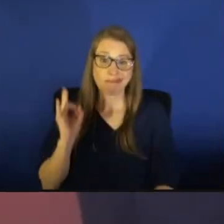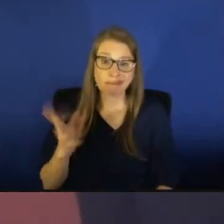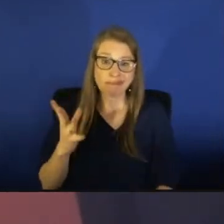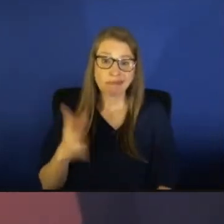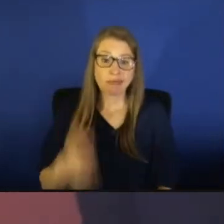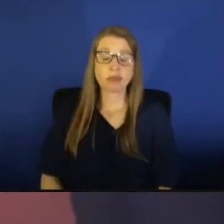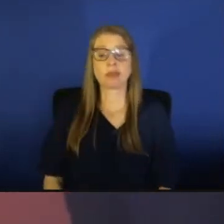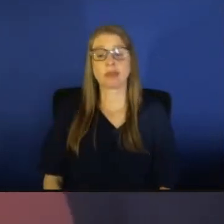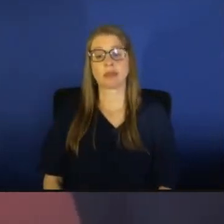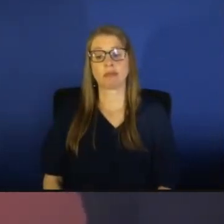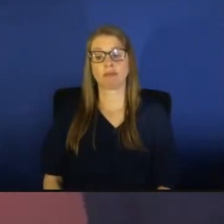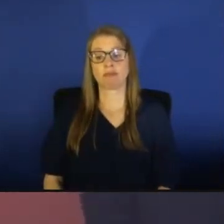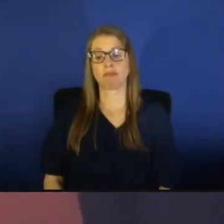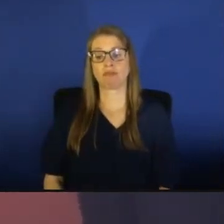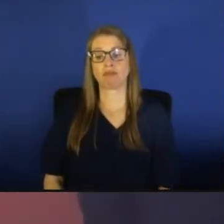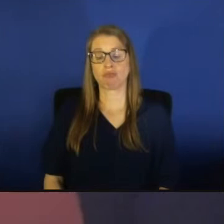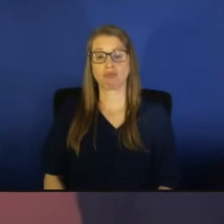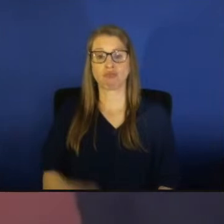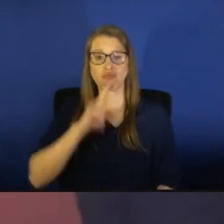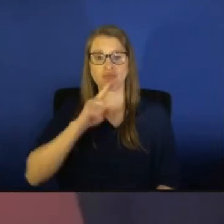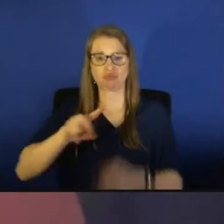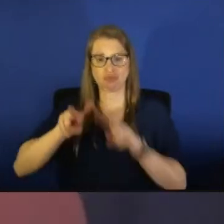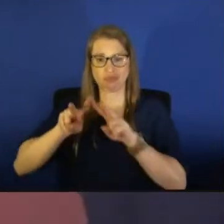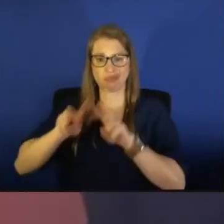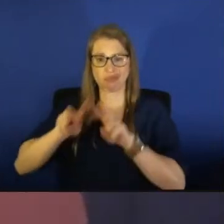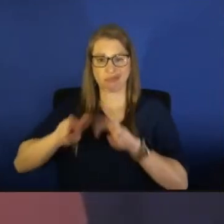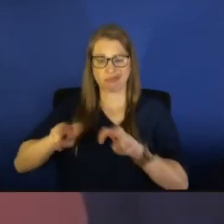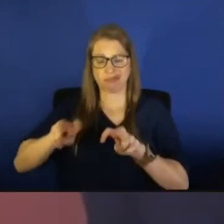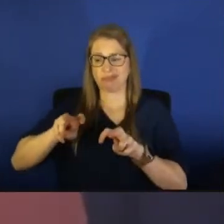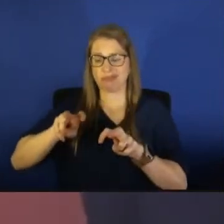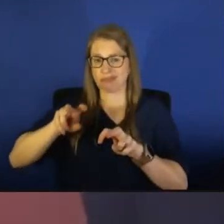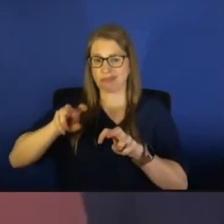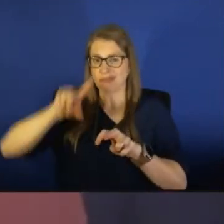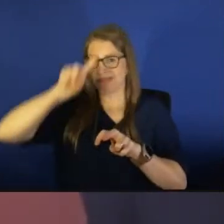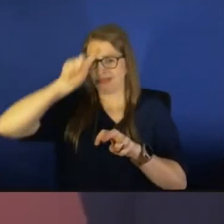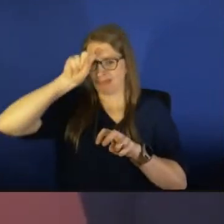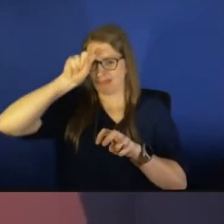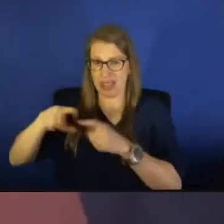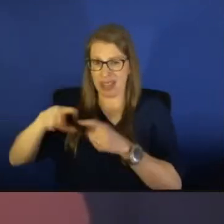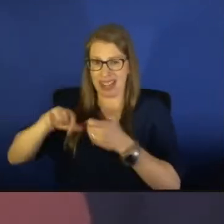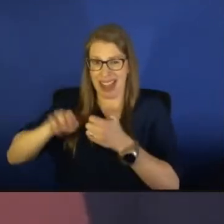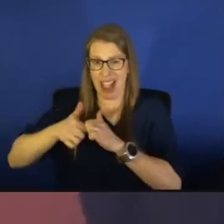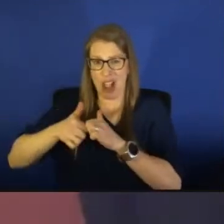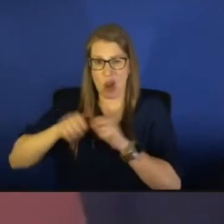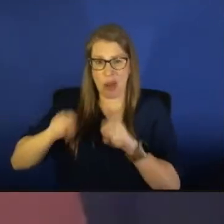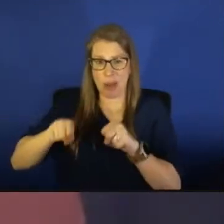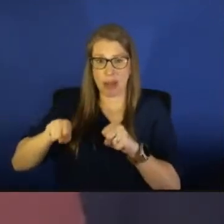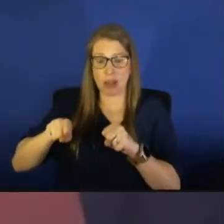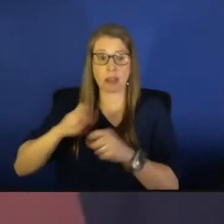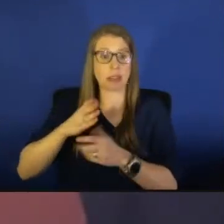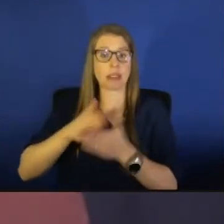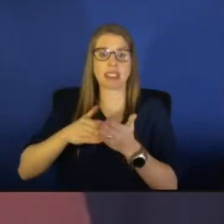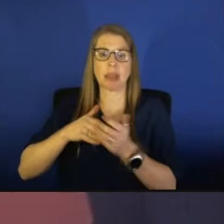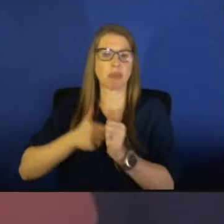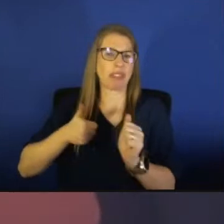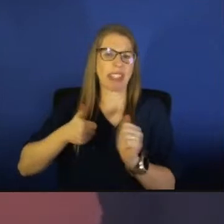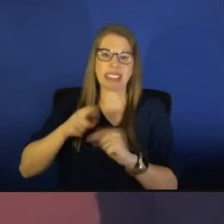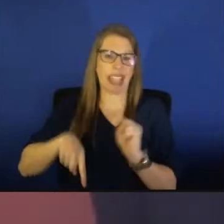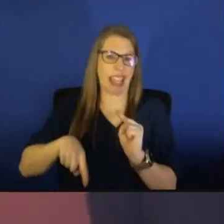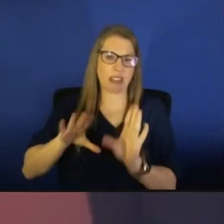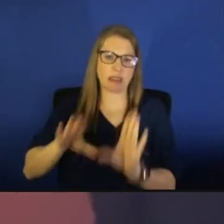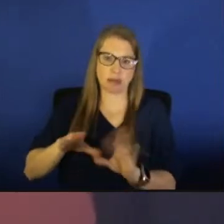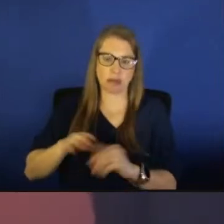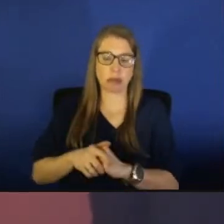really questioned why those things are able to happen, and some of them are not preventable, but some we think